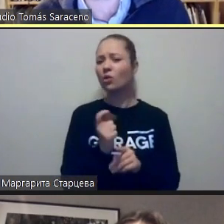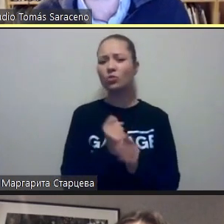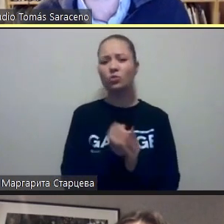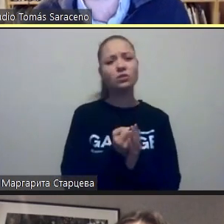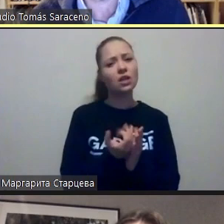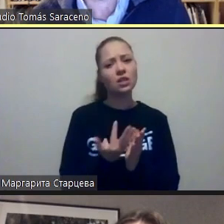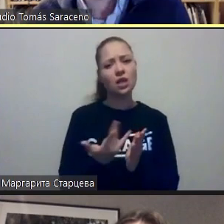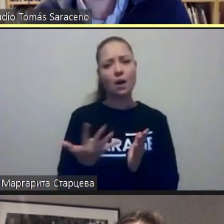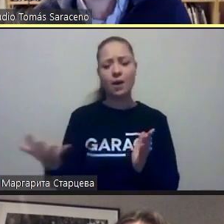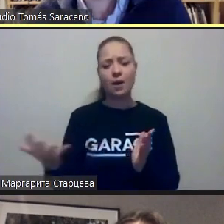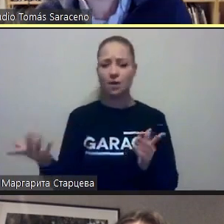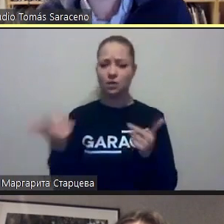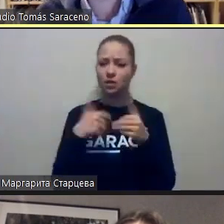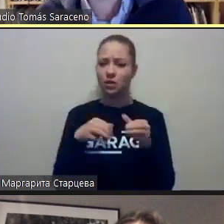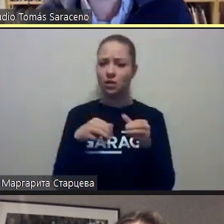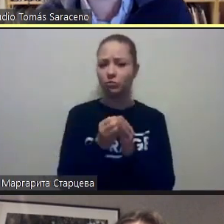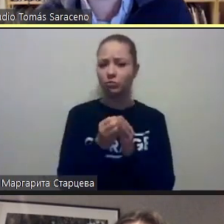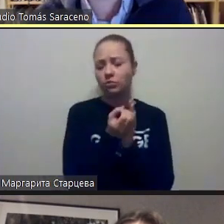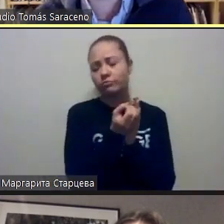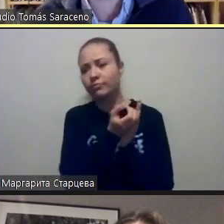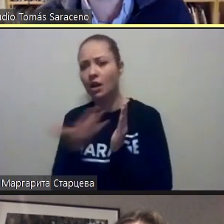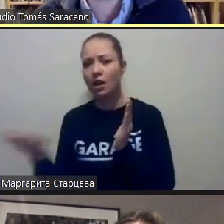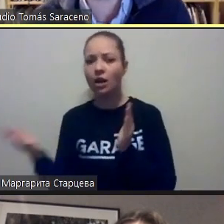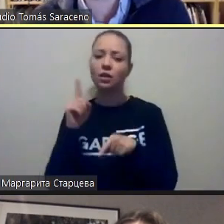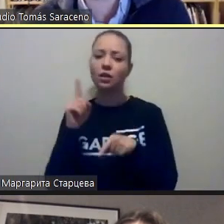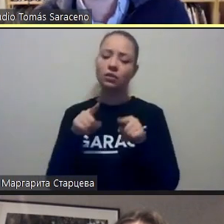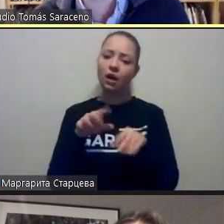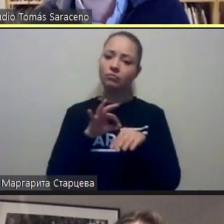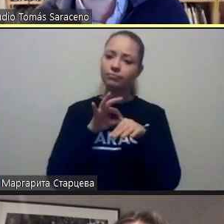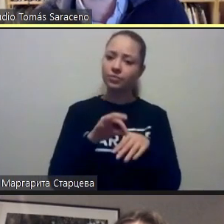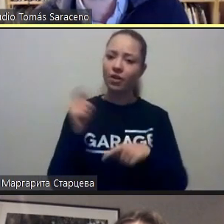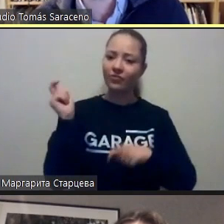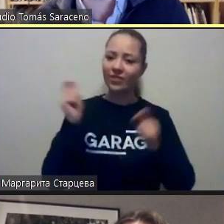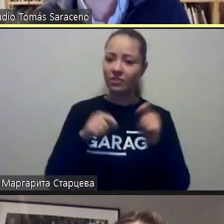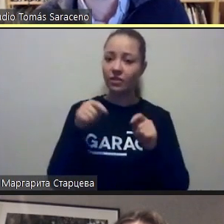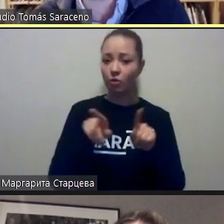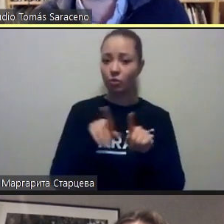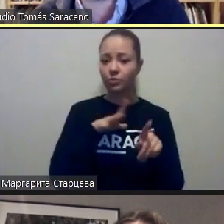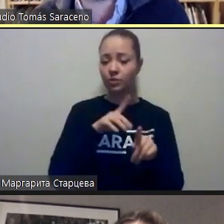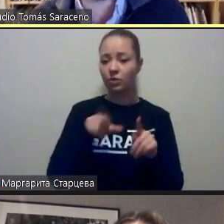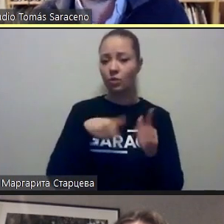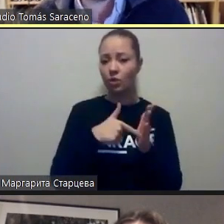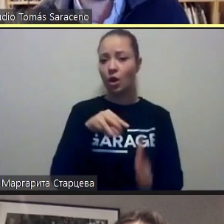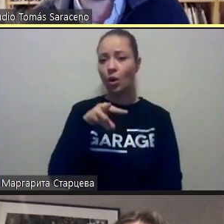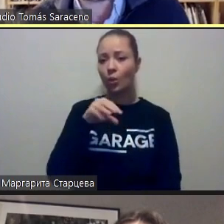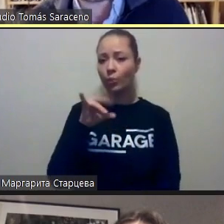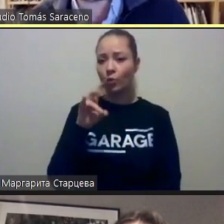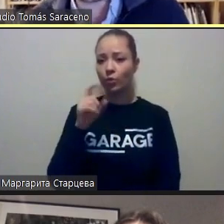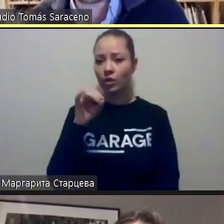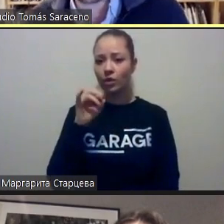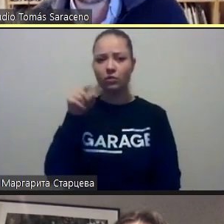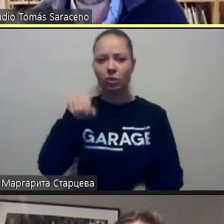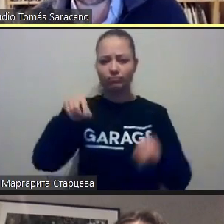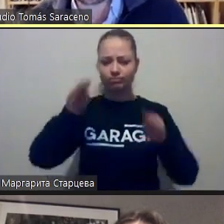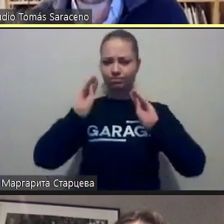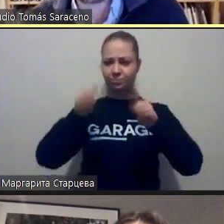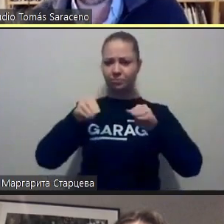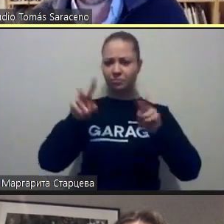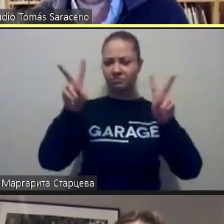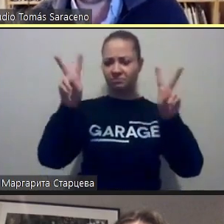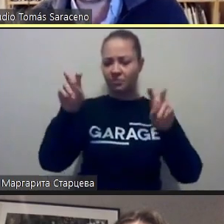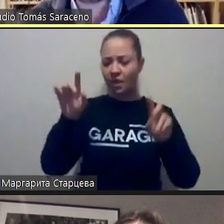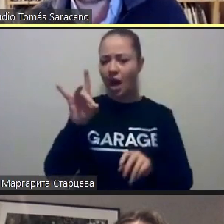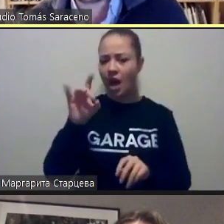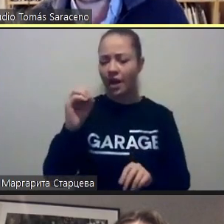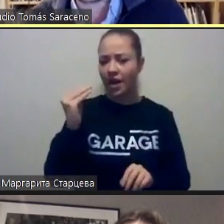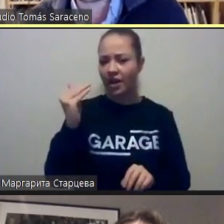in Munich, that we have this kind of reflector also we heat up the air, and then the launch is much more easy.